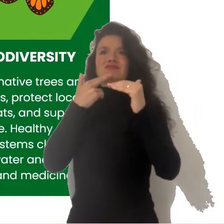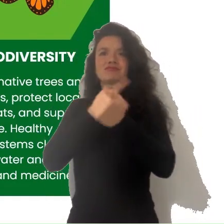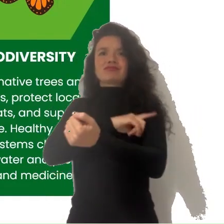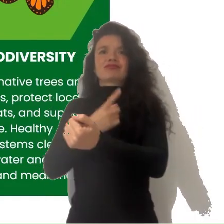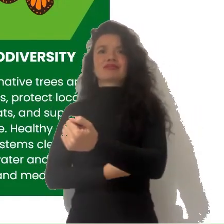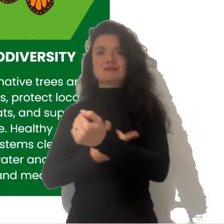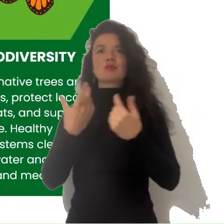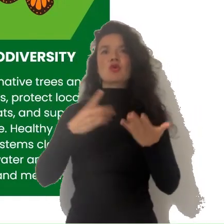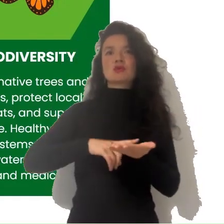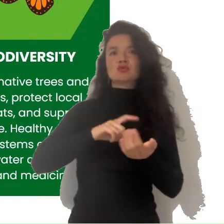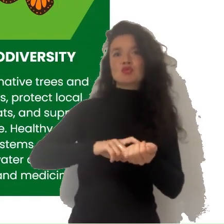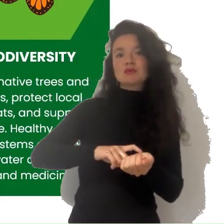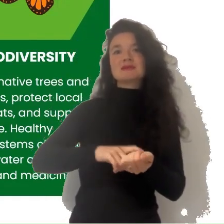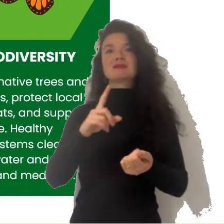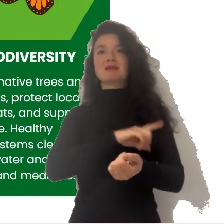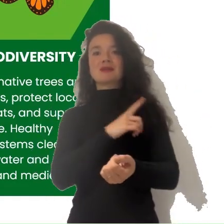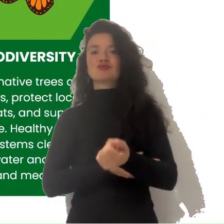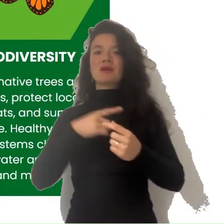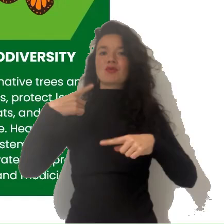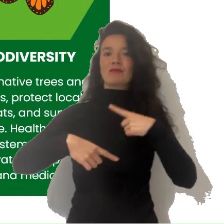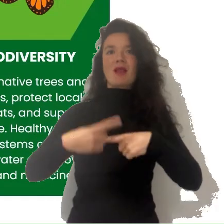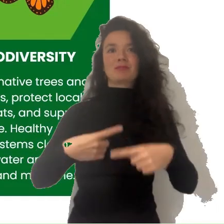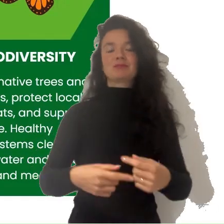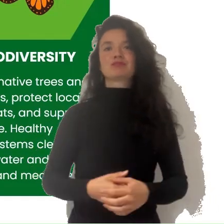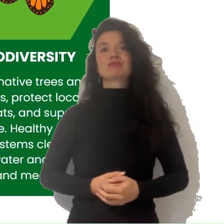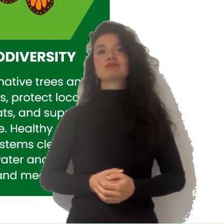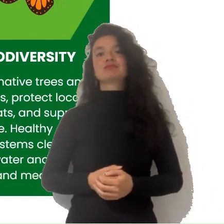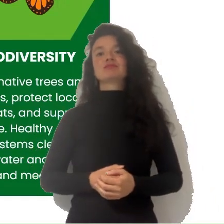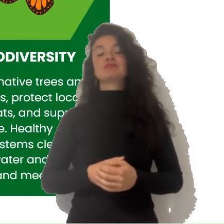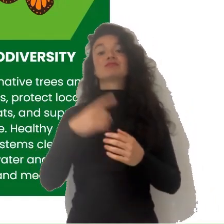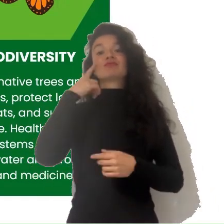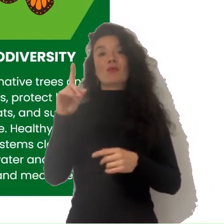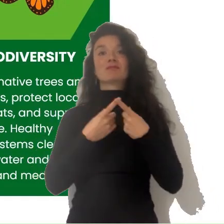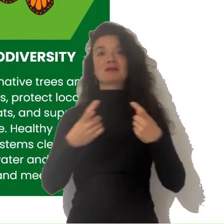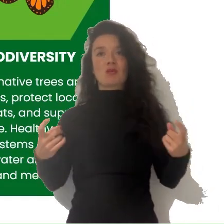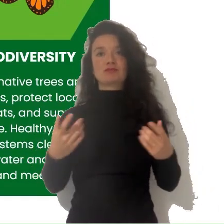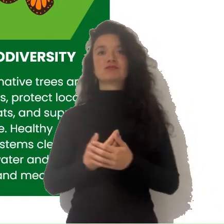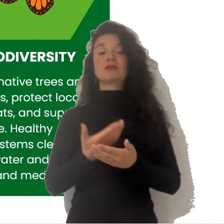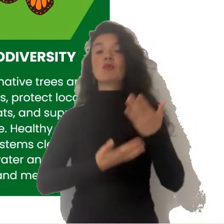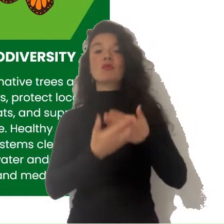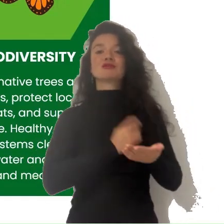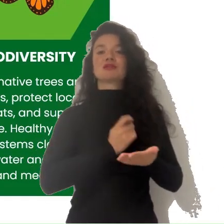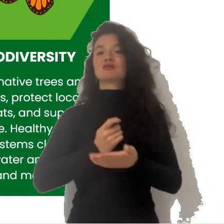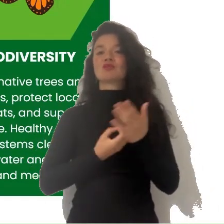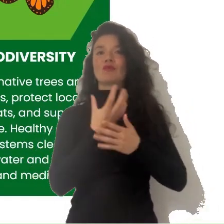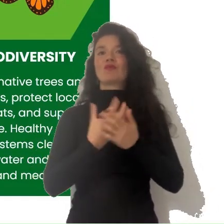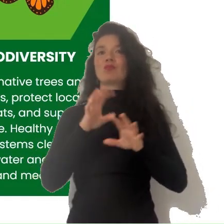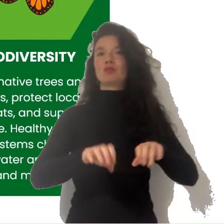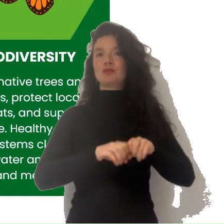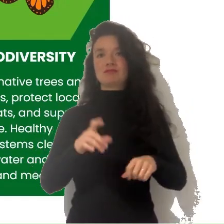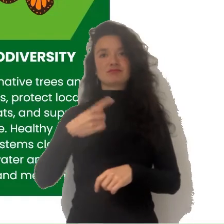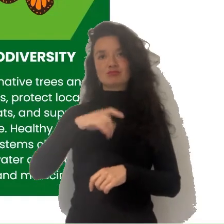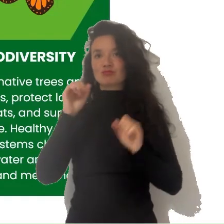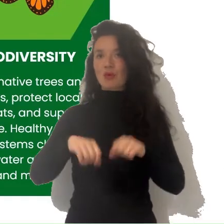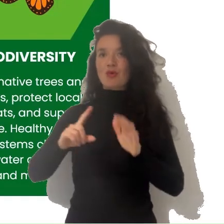turn off the lights, computers, devices, using energy efficient